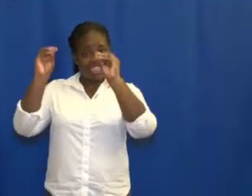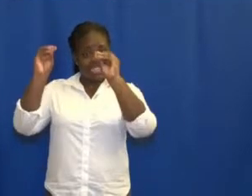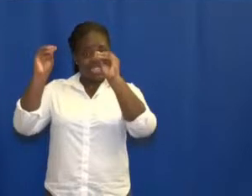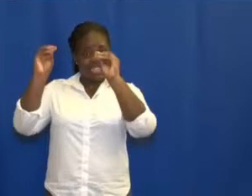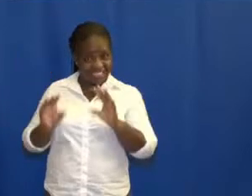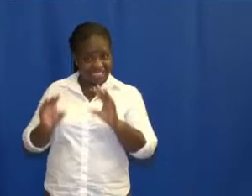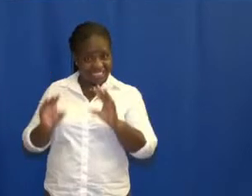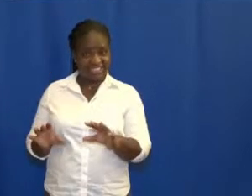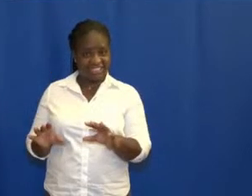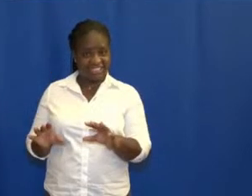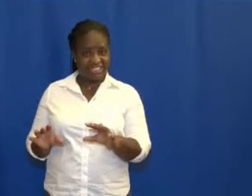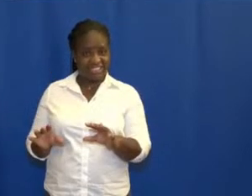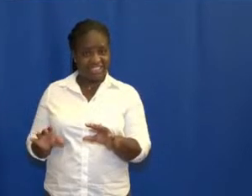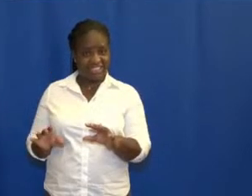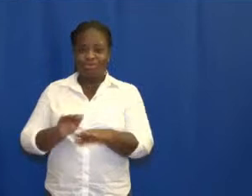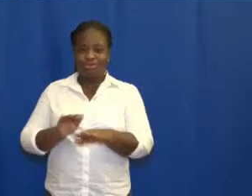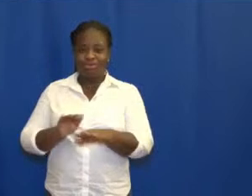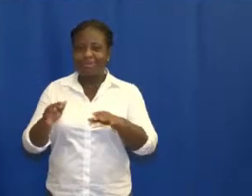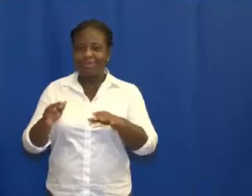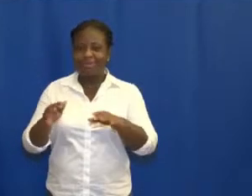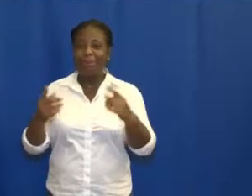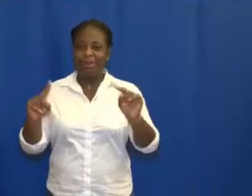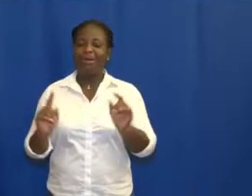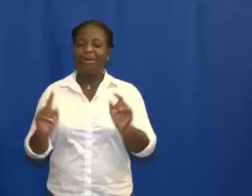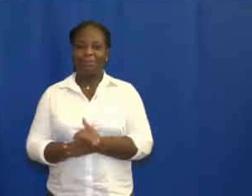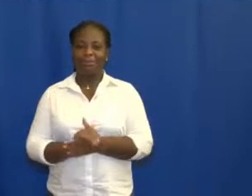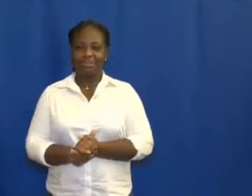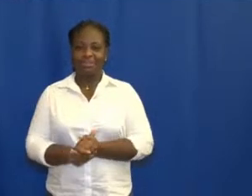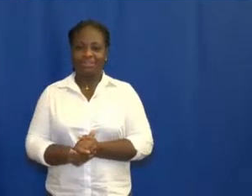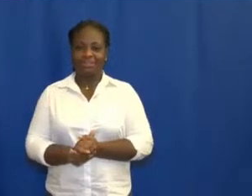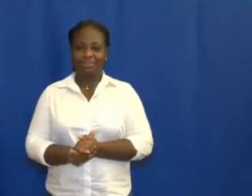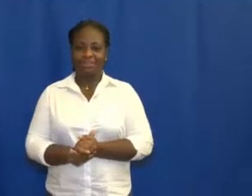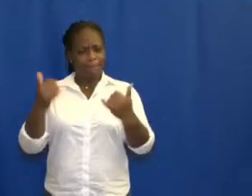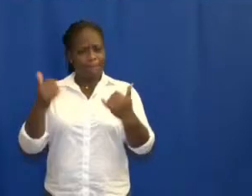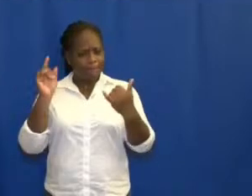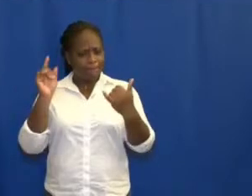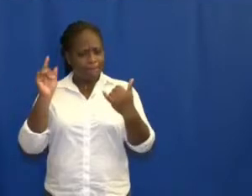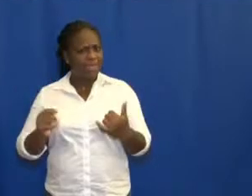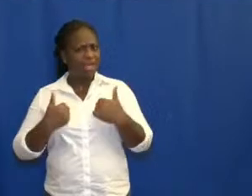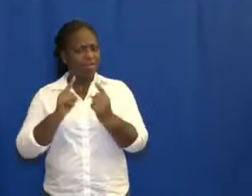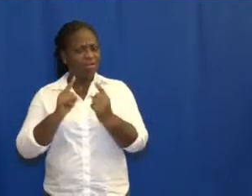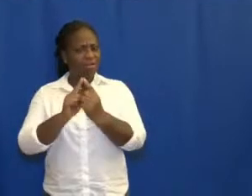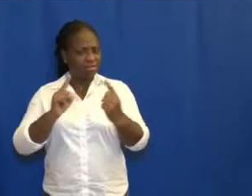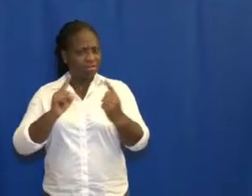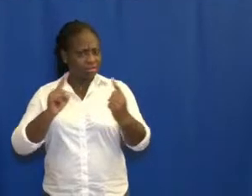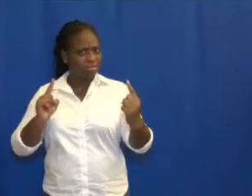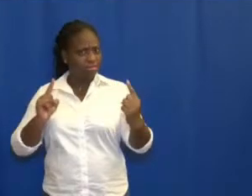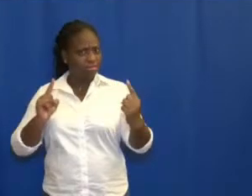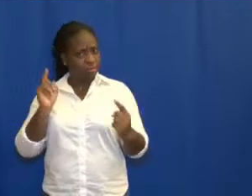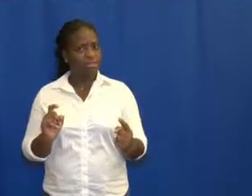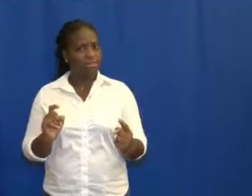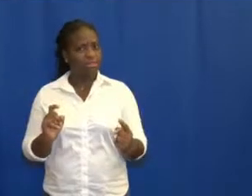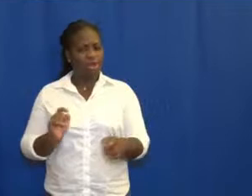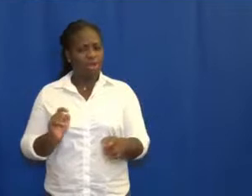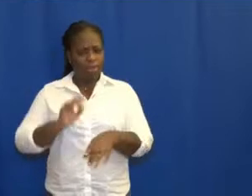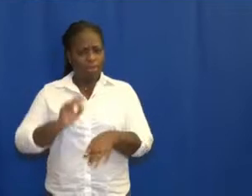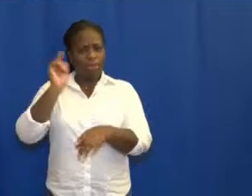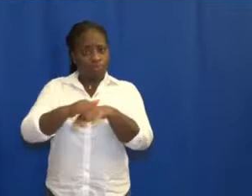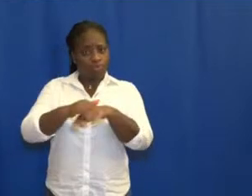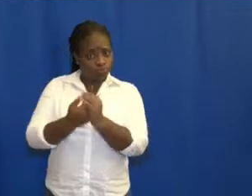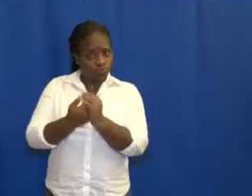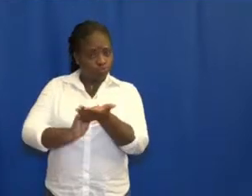choloi ni sane kwakaba isani waha be aka wote ni wo